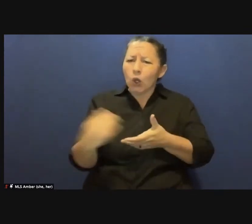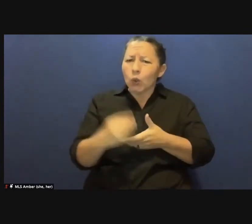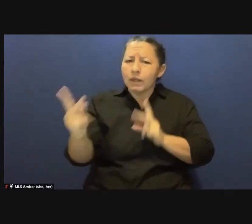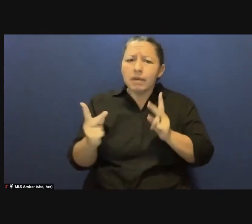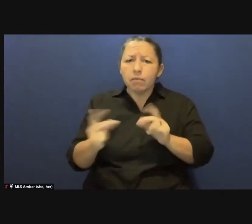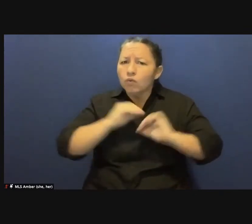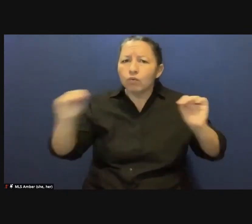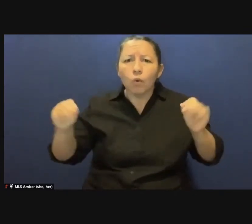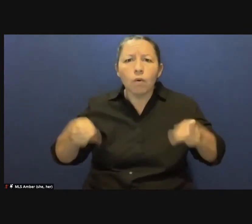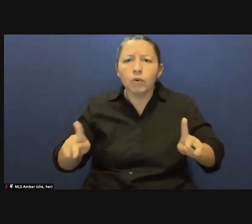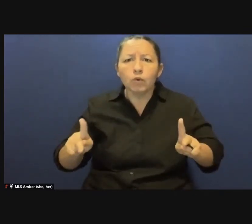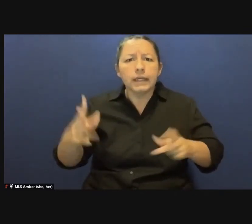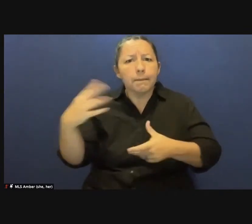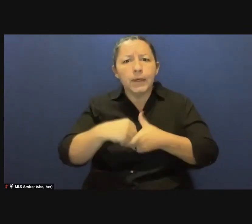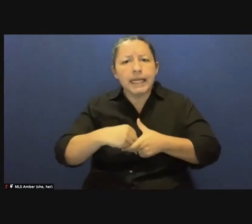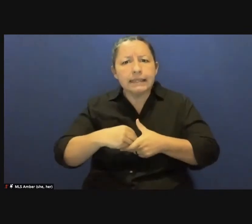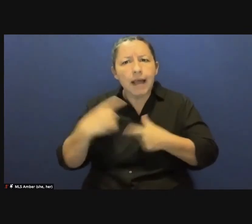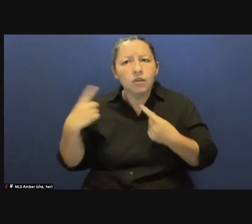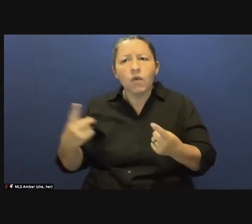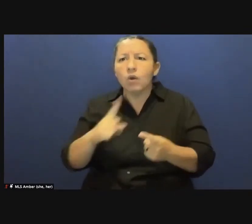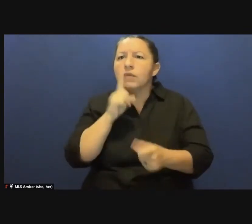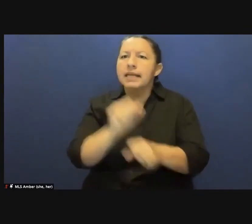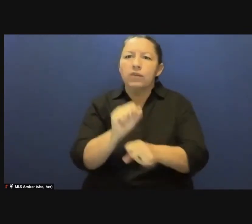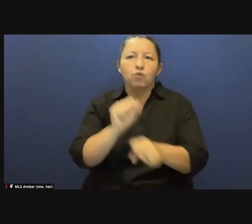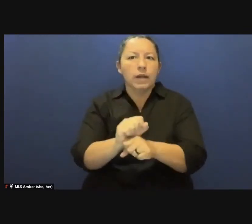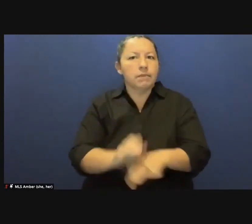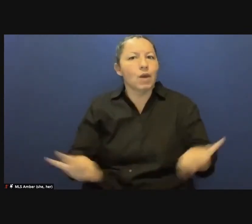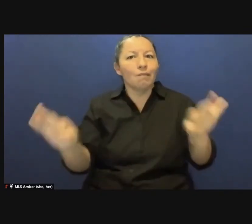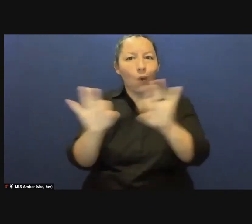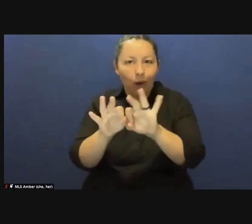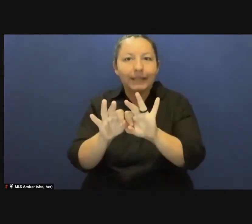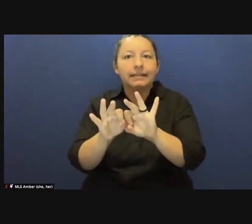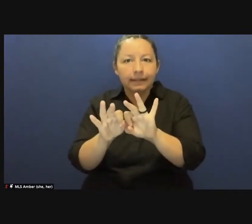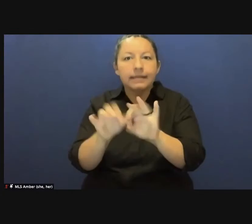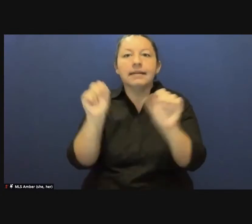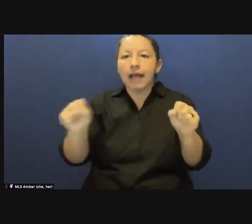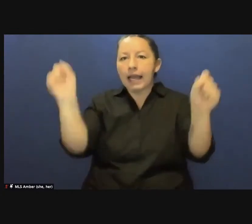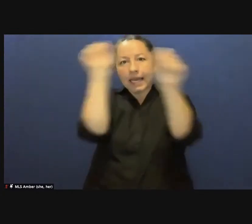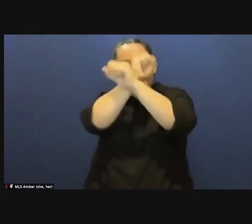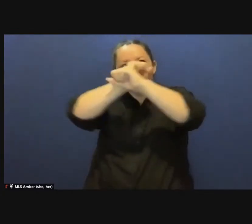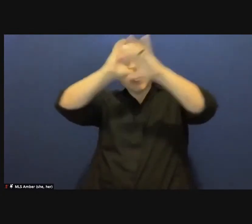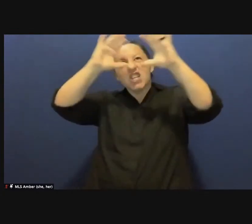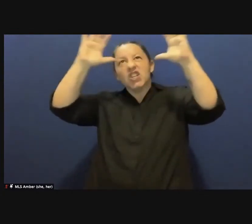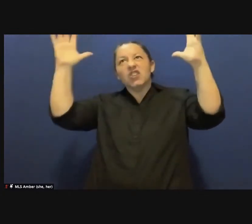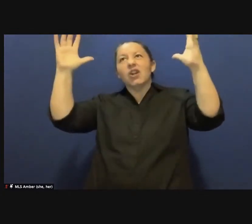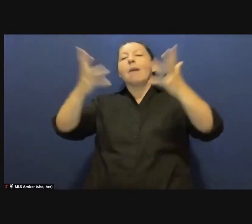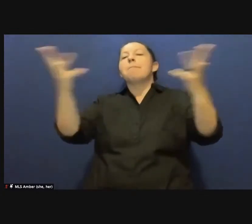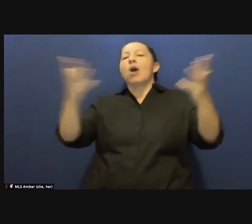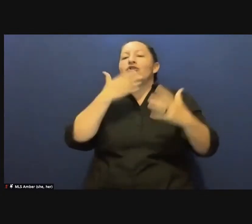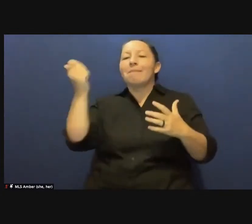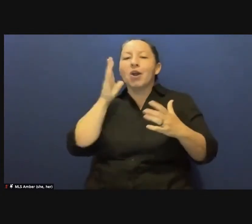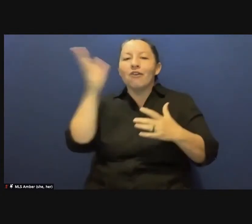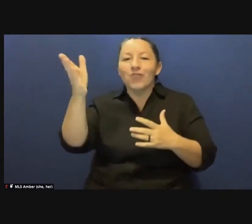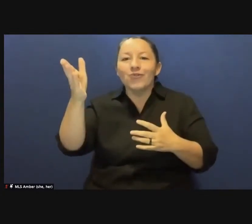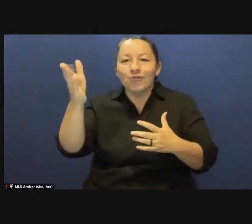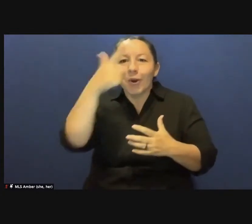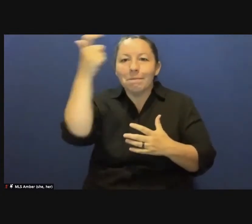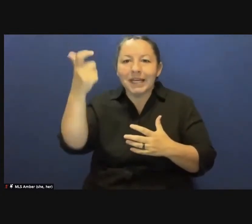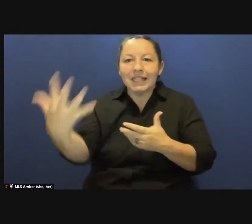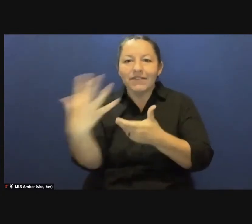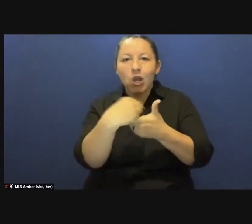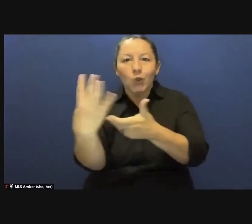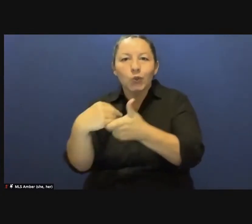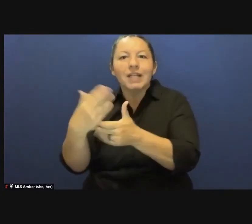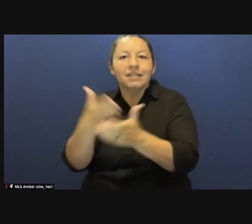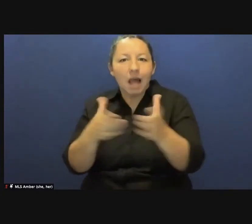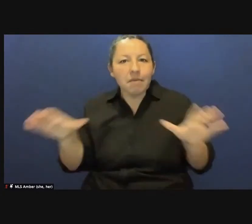participate is extremely important, and I can envision a much better future because of some of the